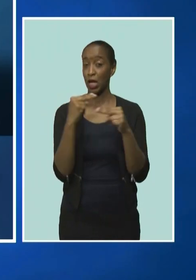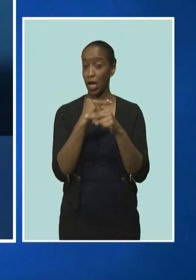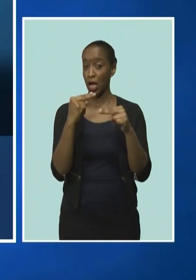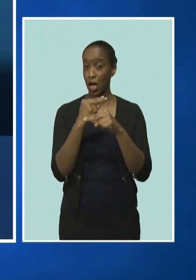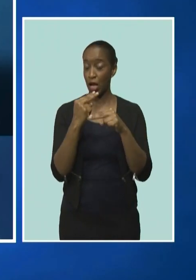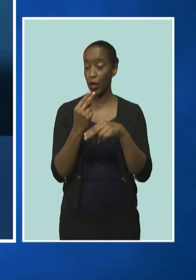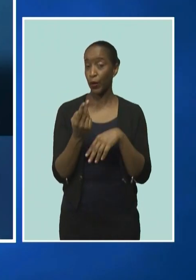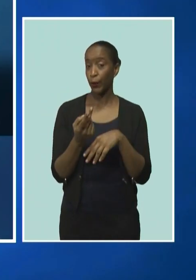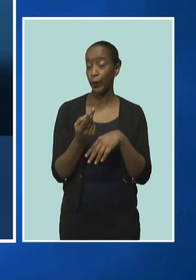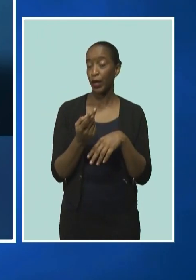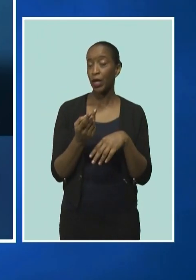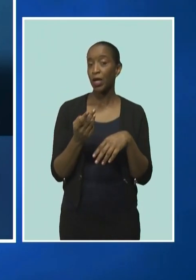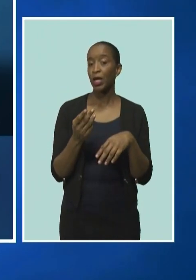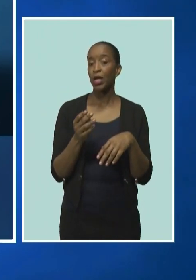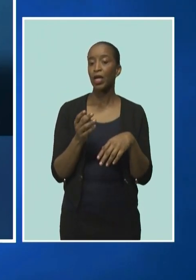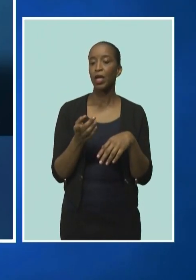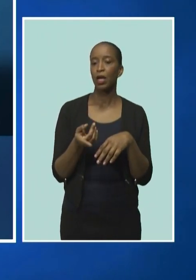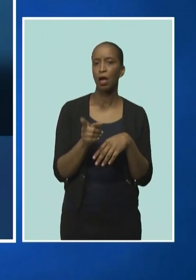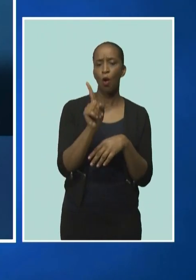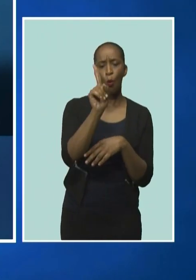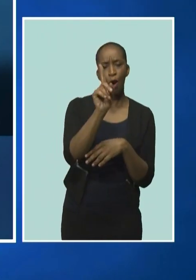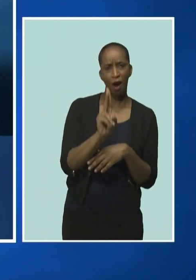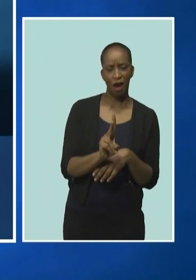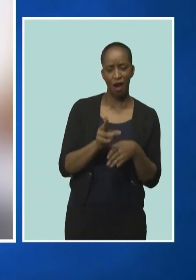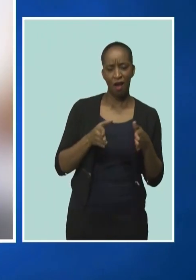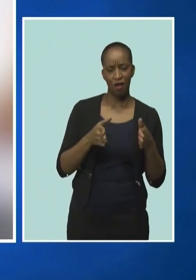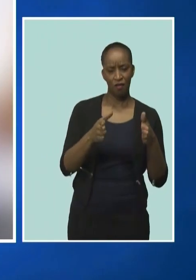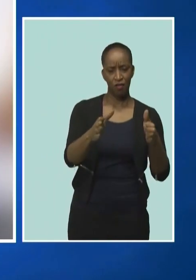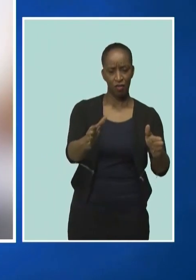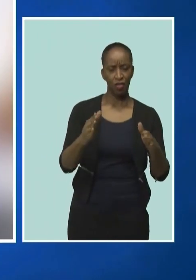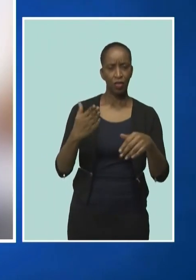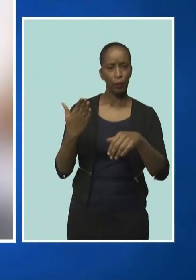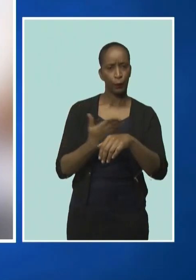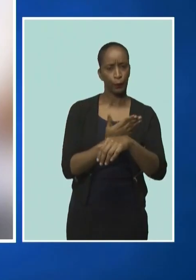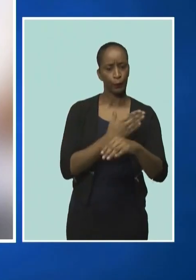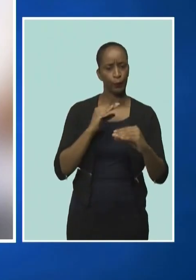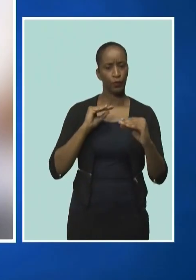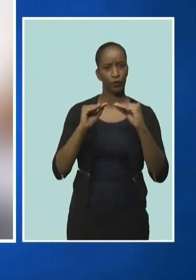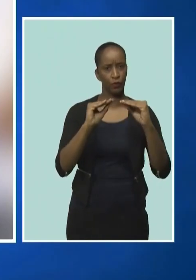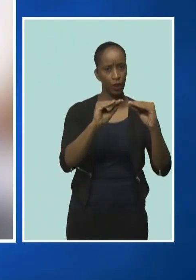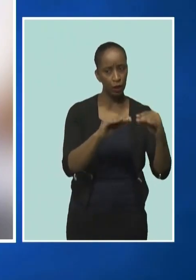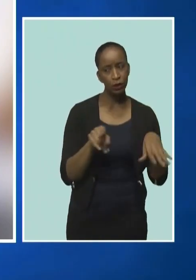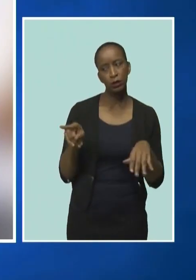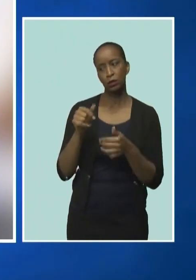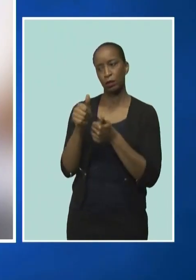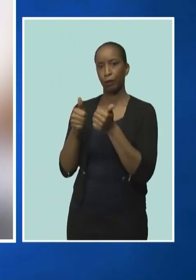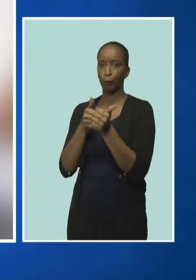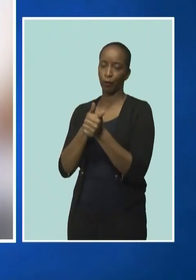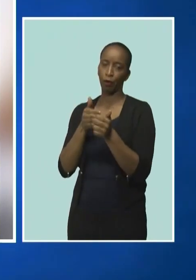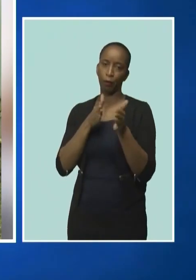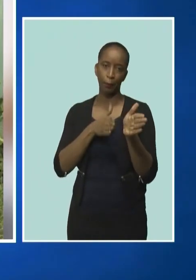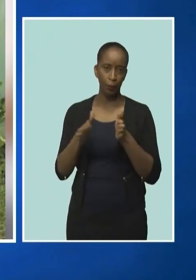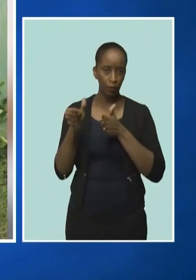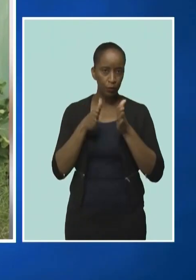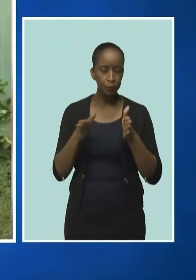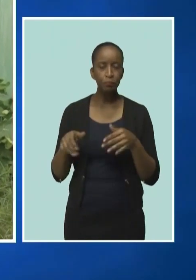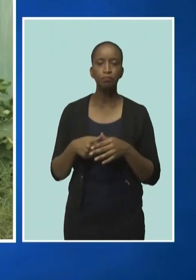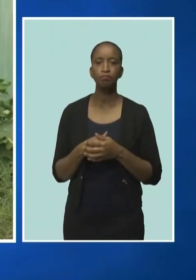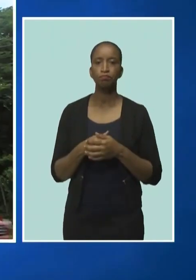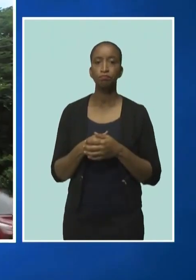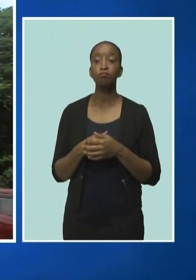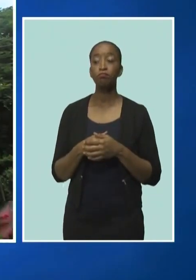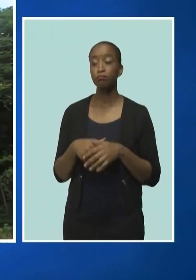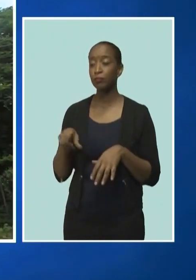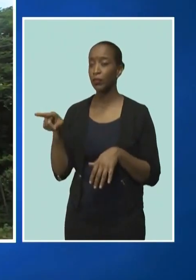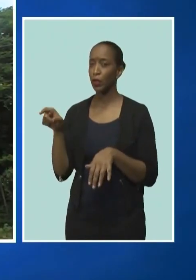completed rehabilitation of one half of Highway 1. Minister Bradshaw described Mr. Tudor as a man who took his